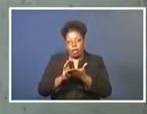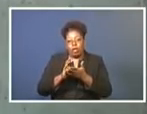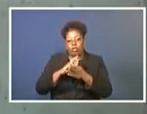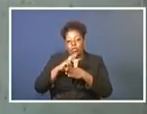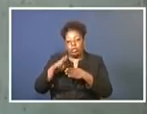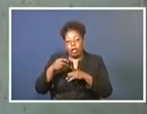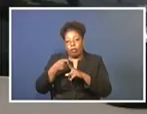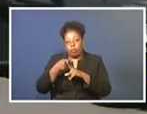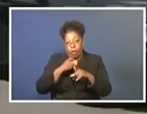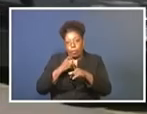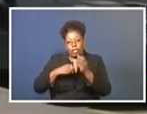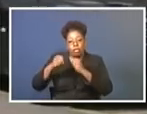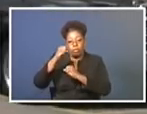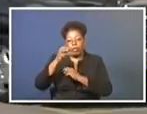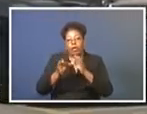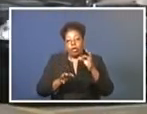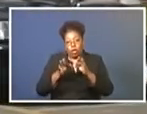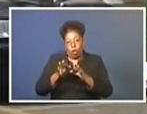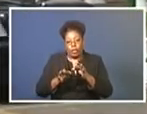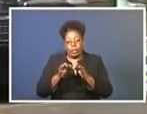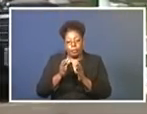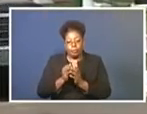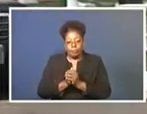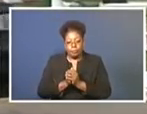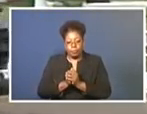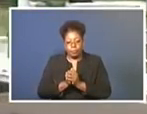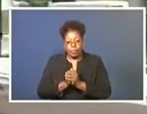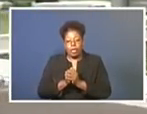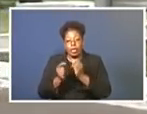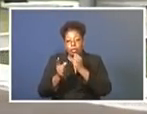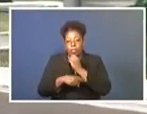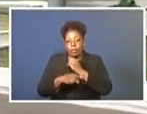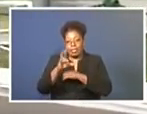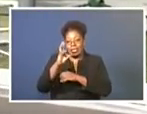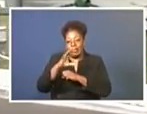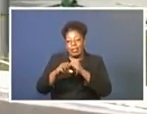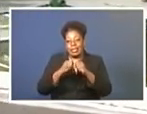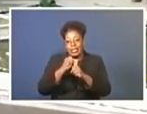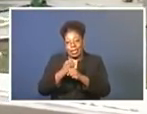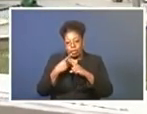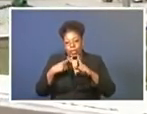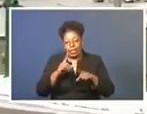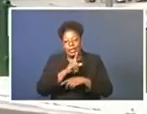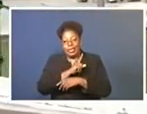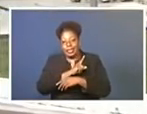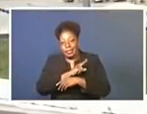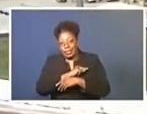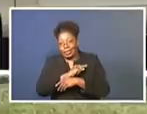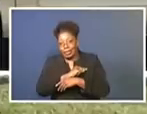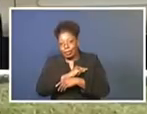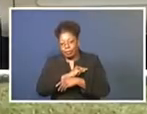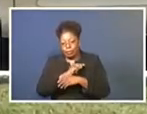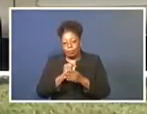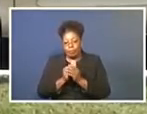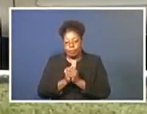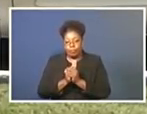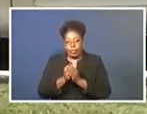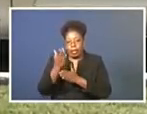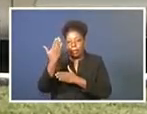Court. Stubbs, originally sentenced to 7 years behind bars, was declared guilty but insane